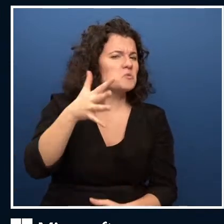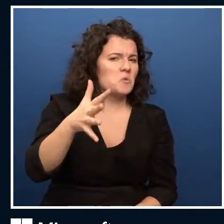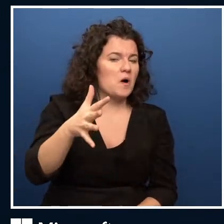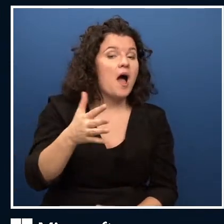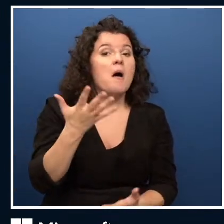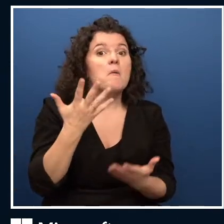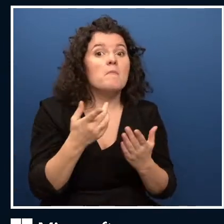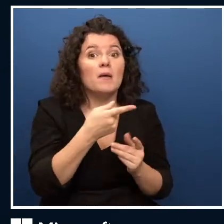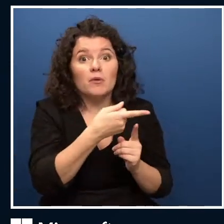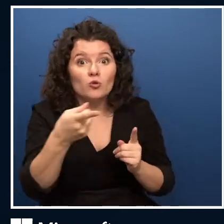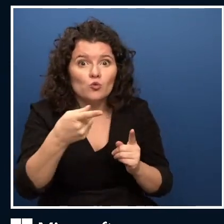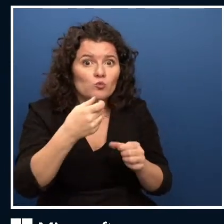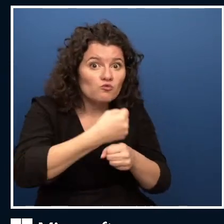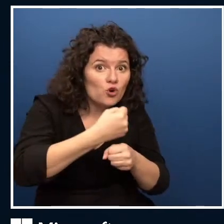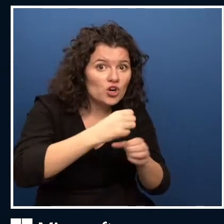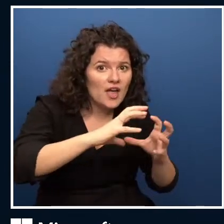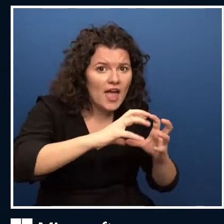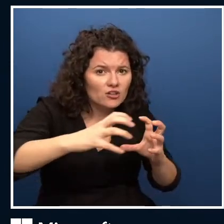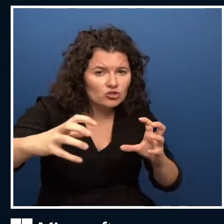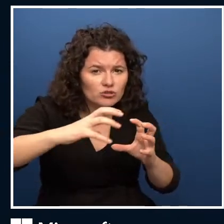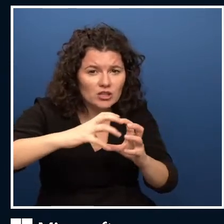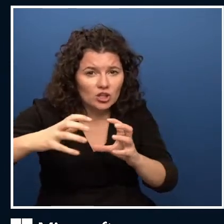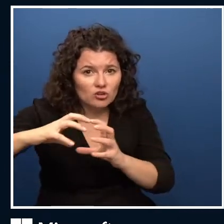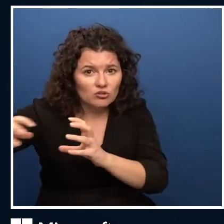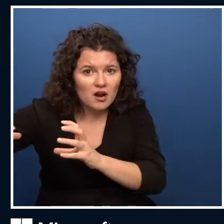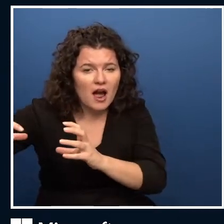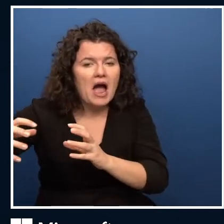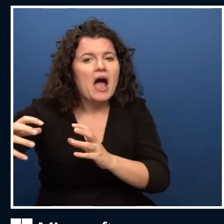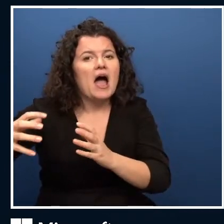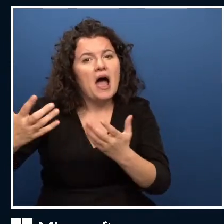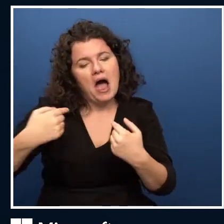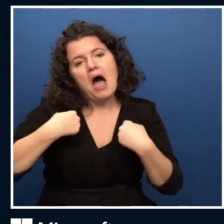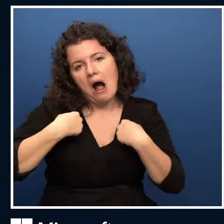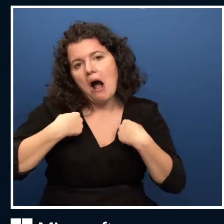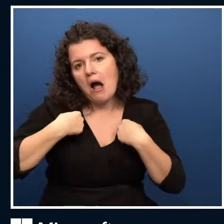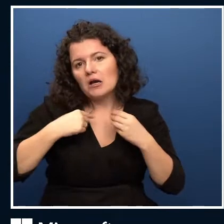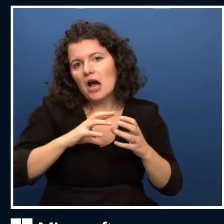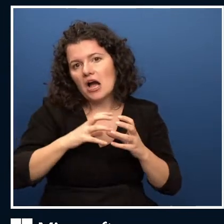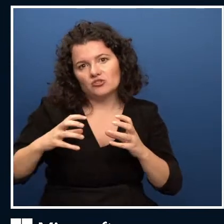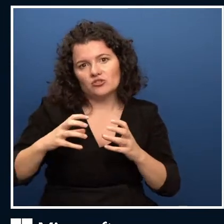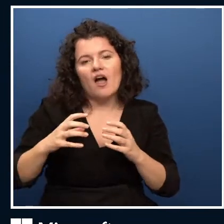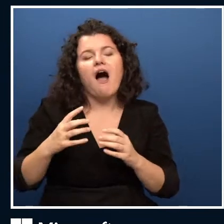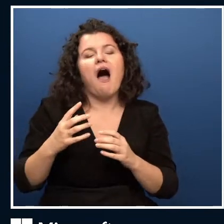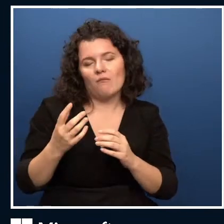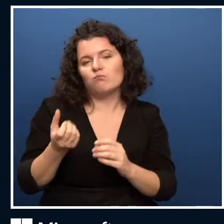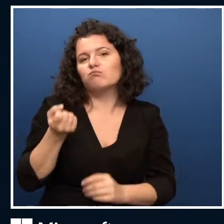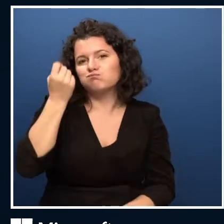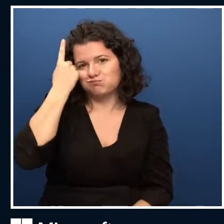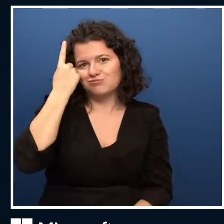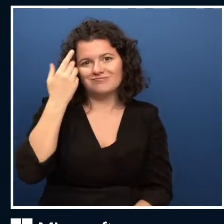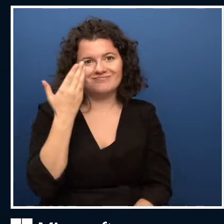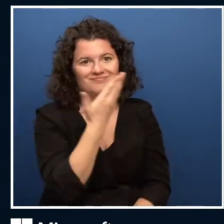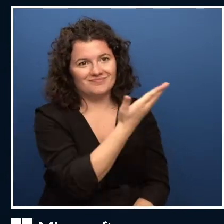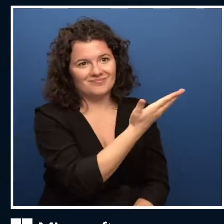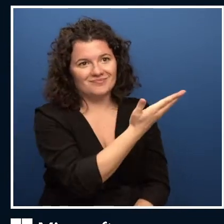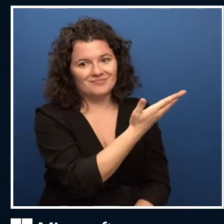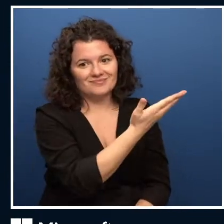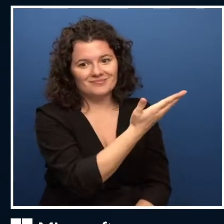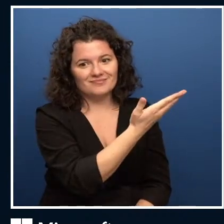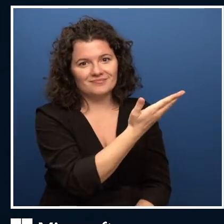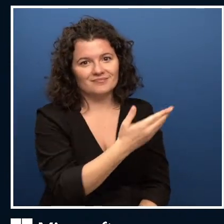background, I can give an overview of it and like how it is being used up